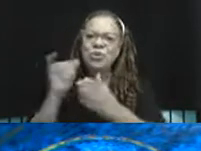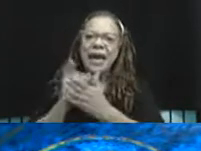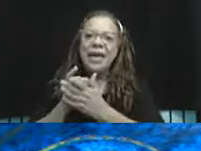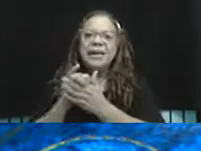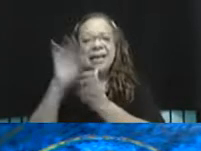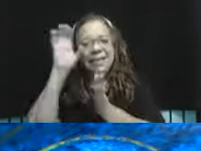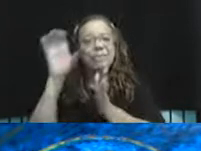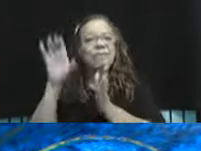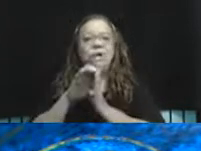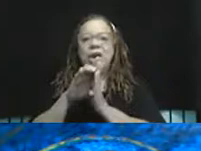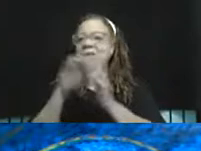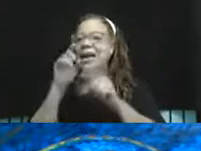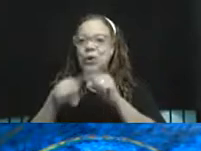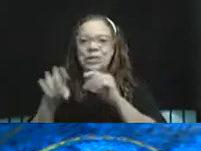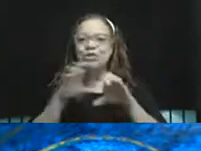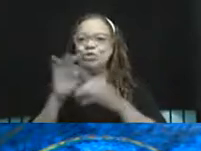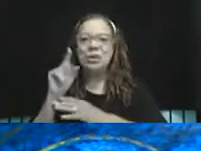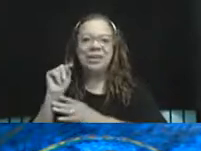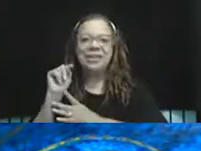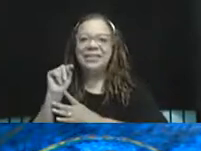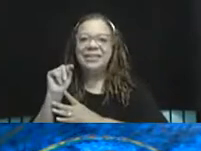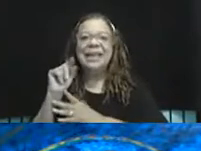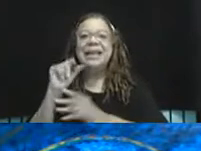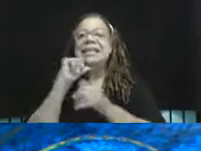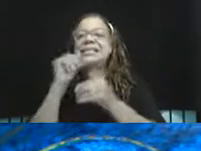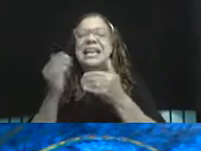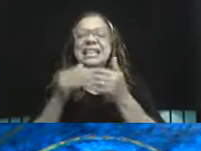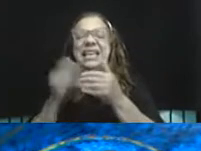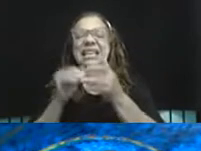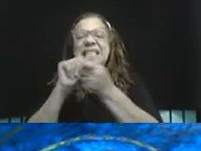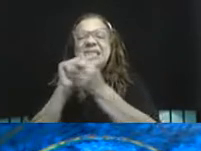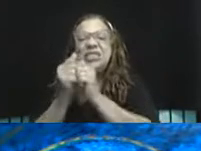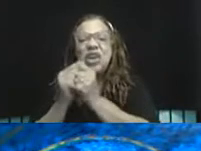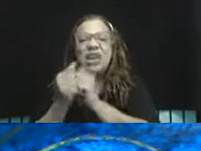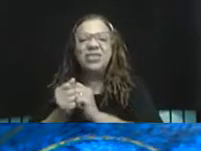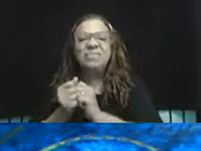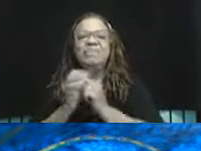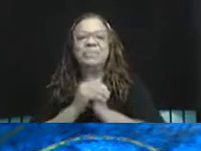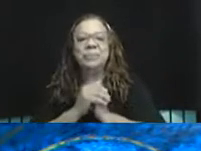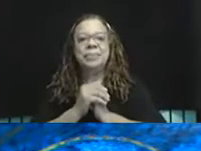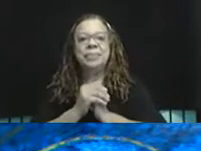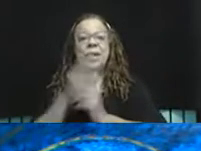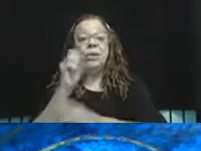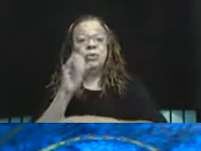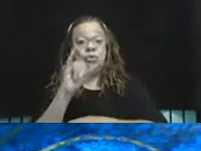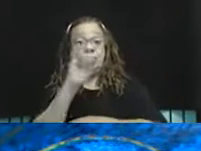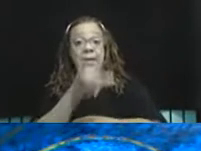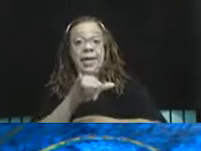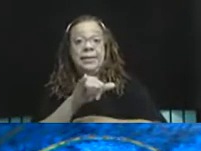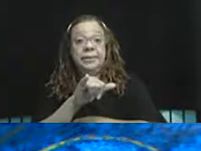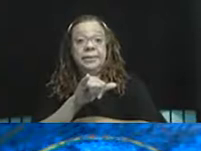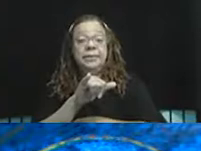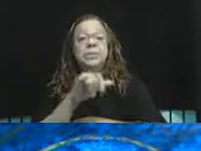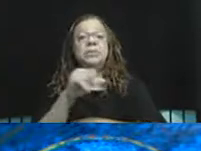I couldn't because it's not as easily manipulative. Hmm. So, she took